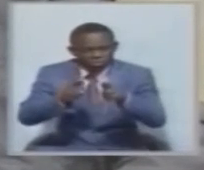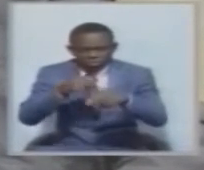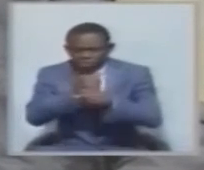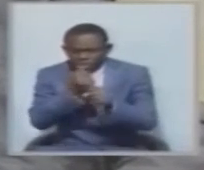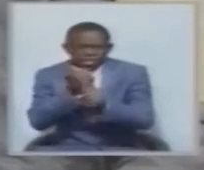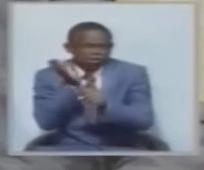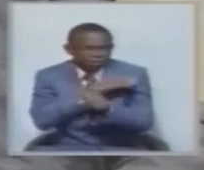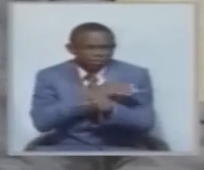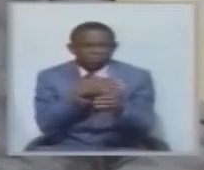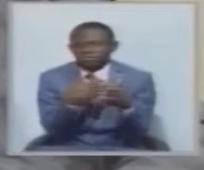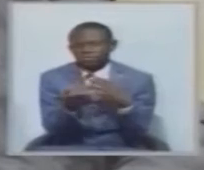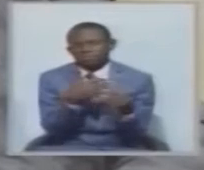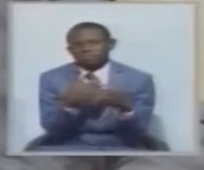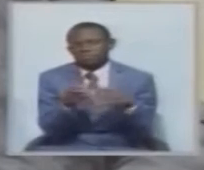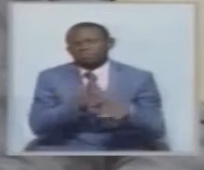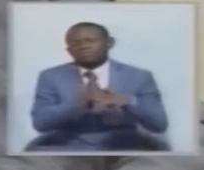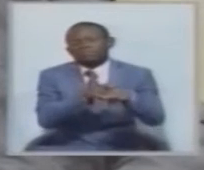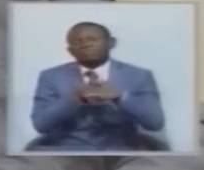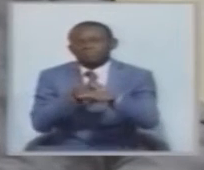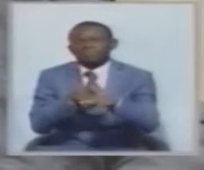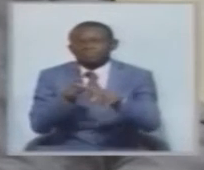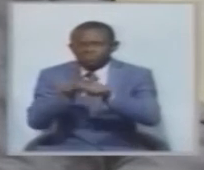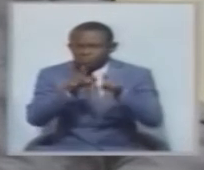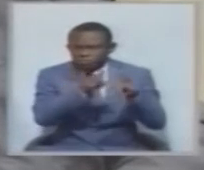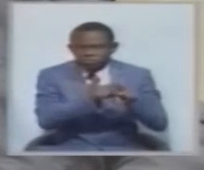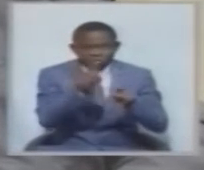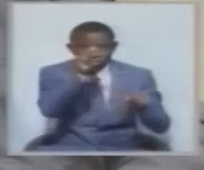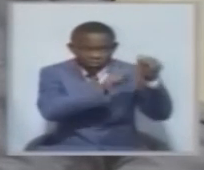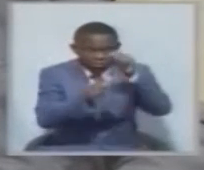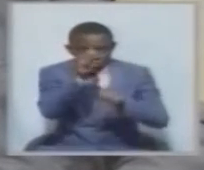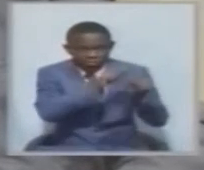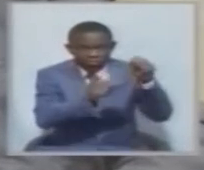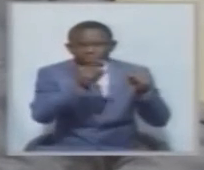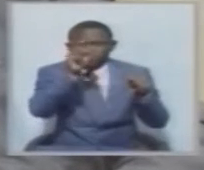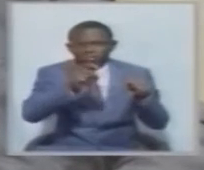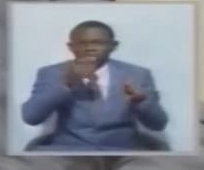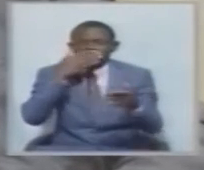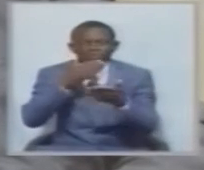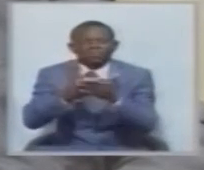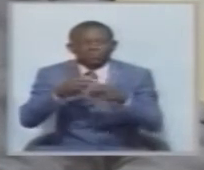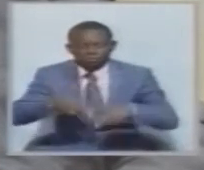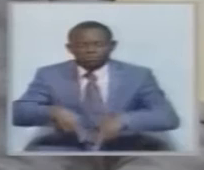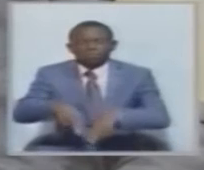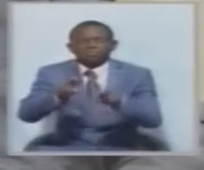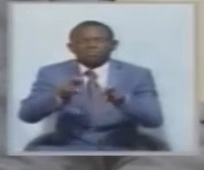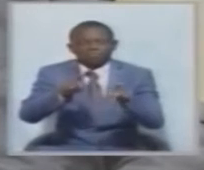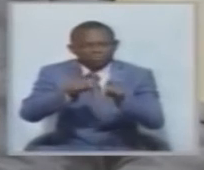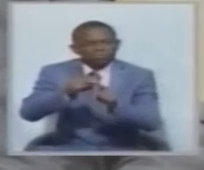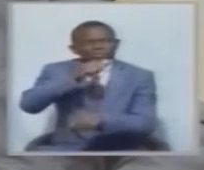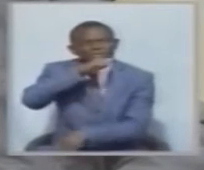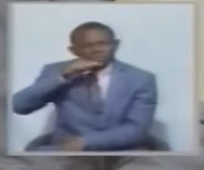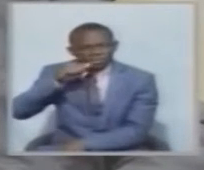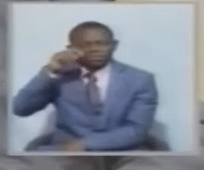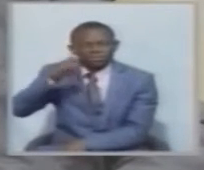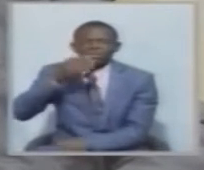agriculture. Without a good road network, you find that you are unable to actually undertake these